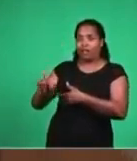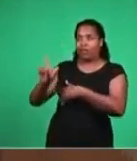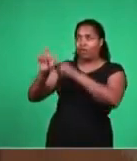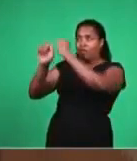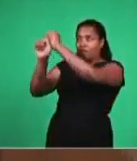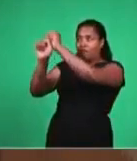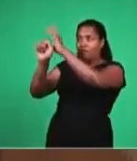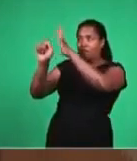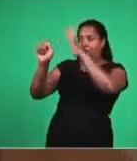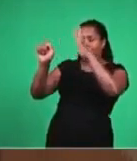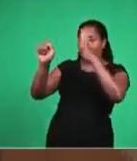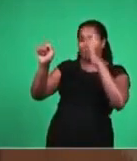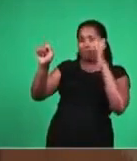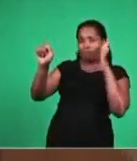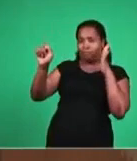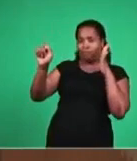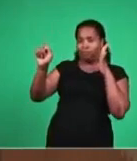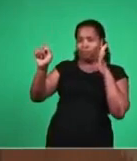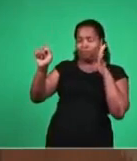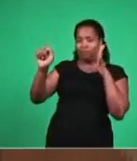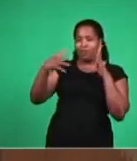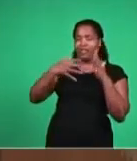light that...